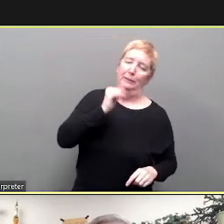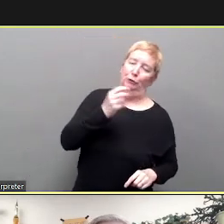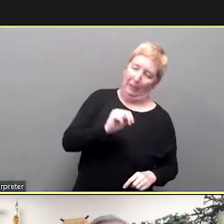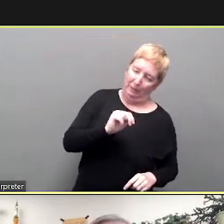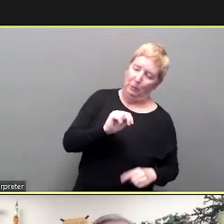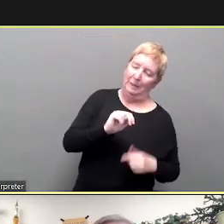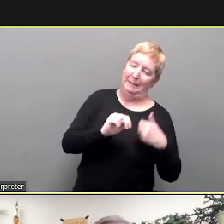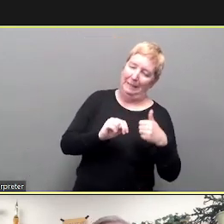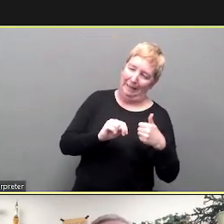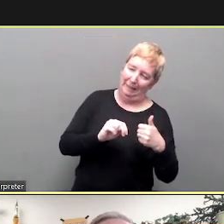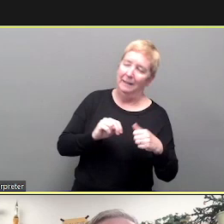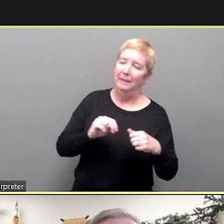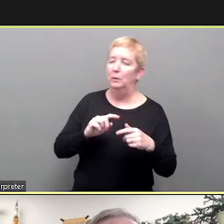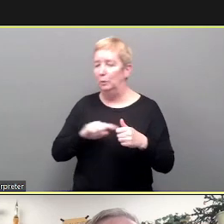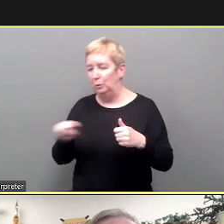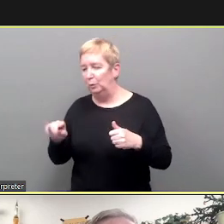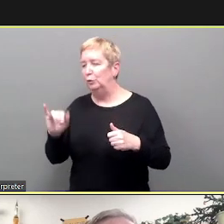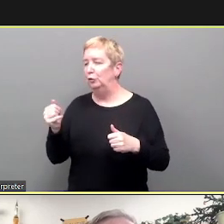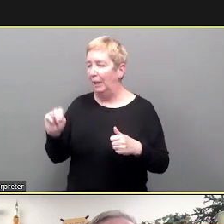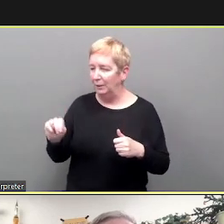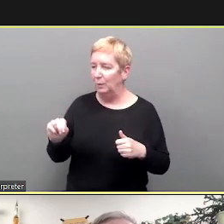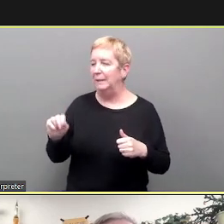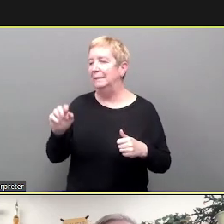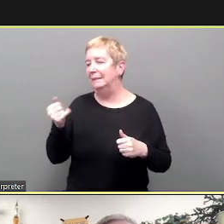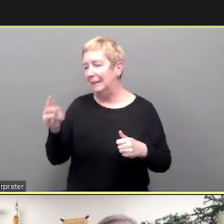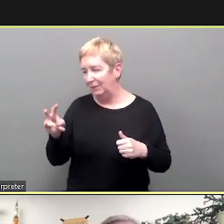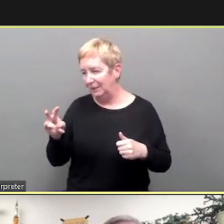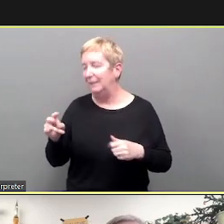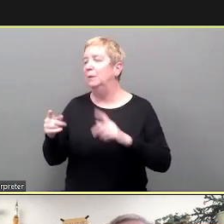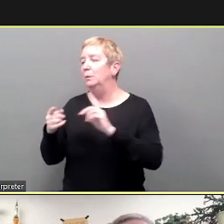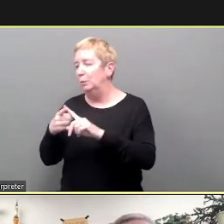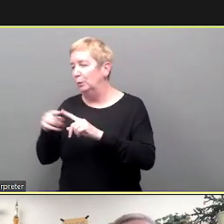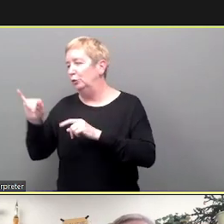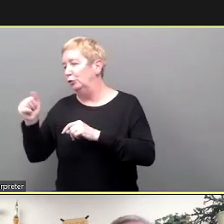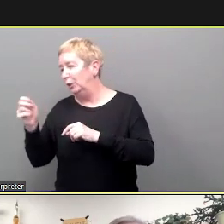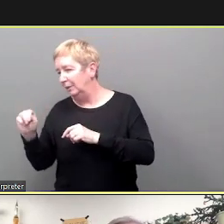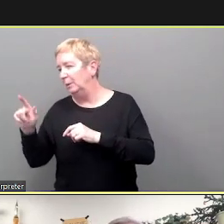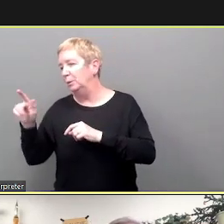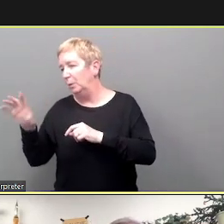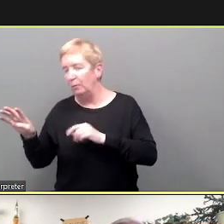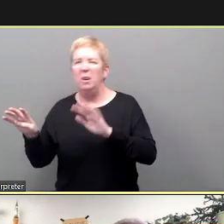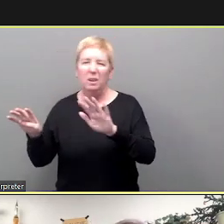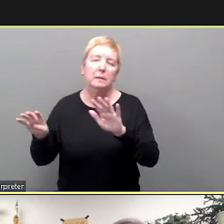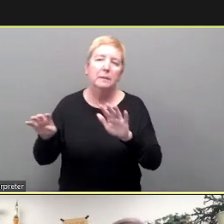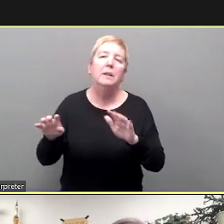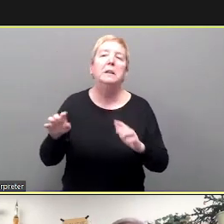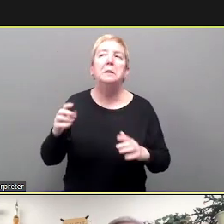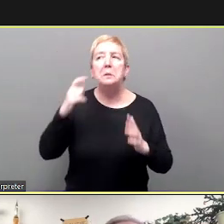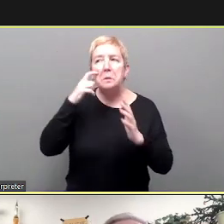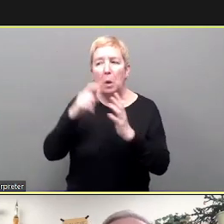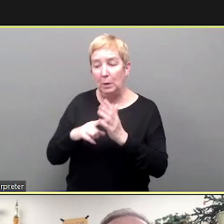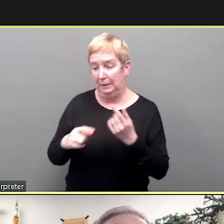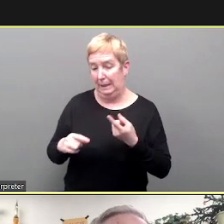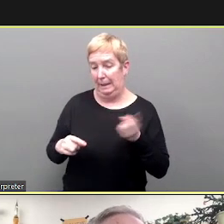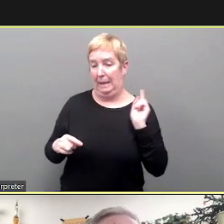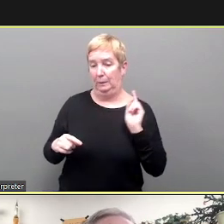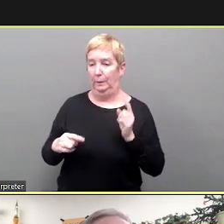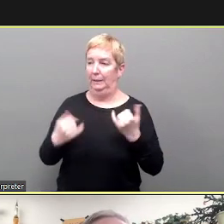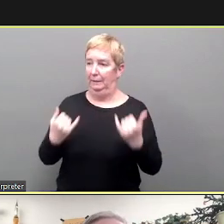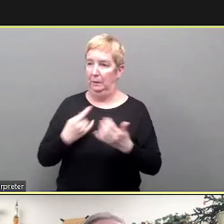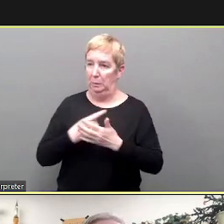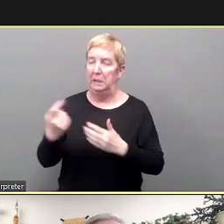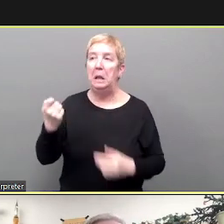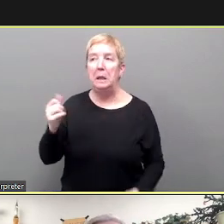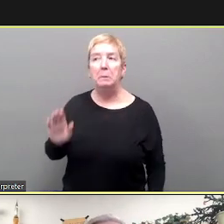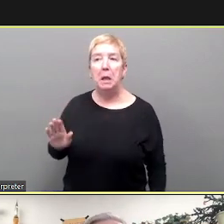January 17th, and January 24th at the top there. You can see maybe a little stabilization between last week and this week in the